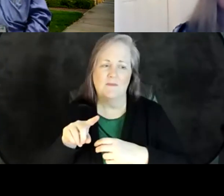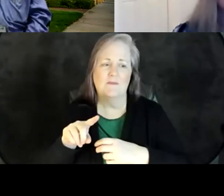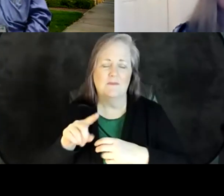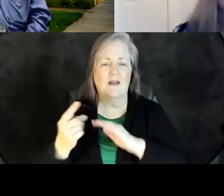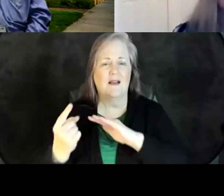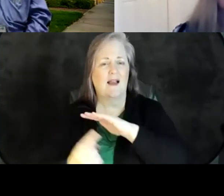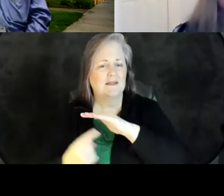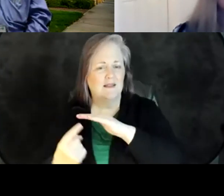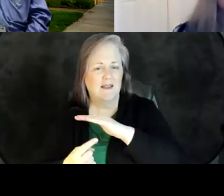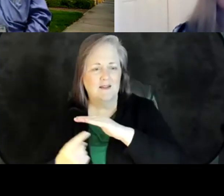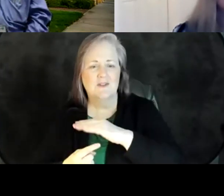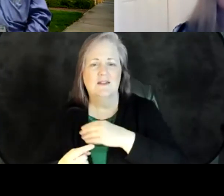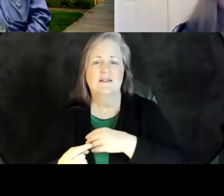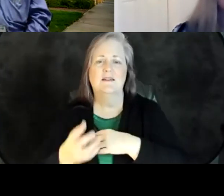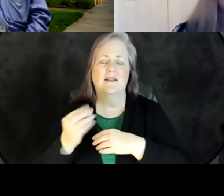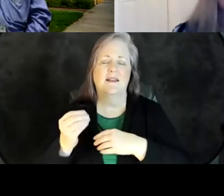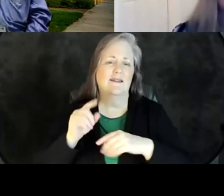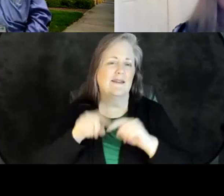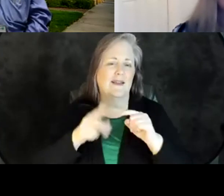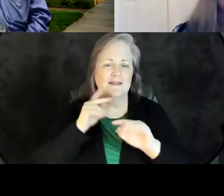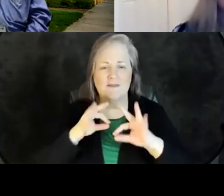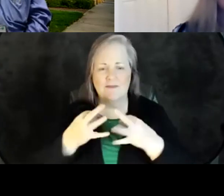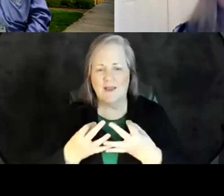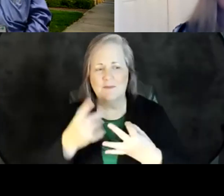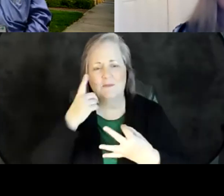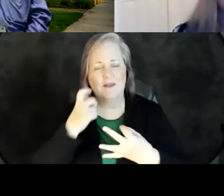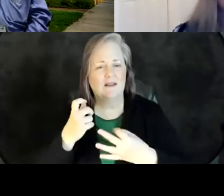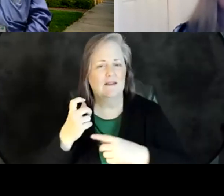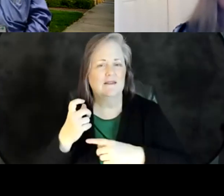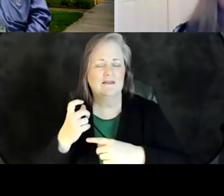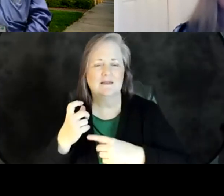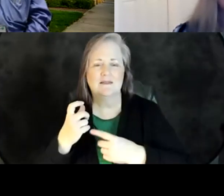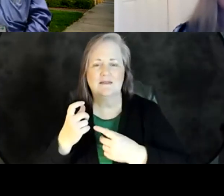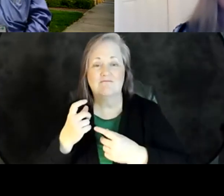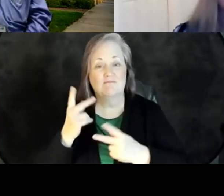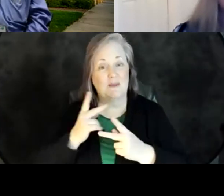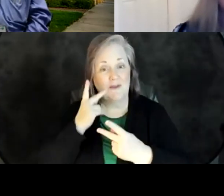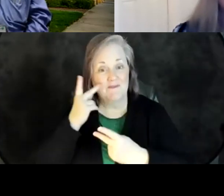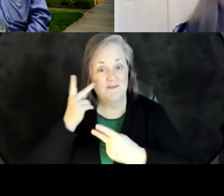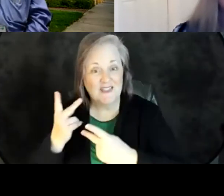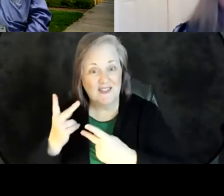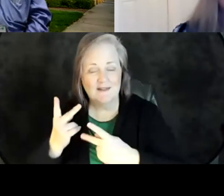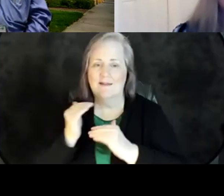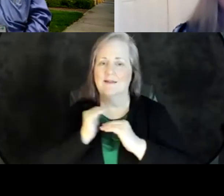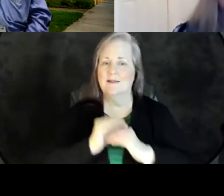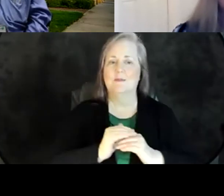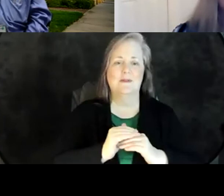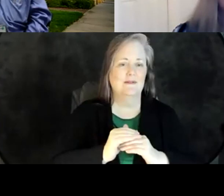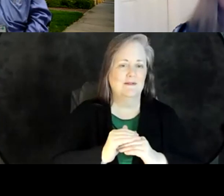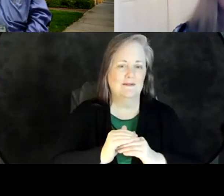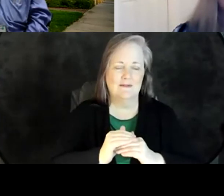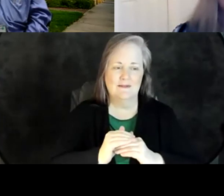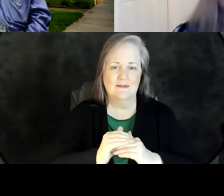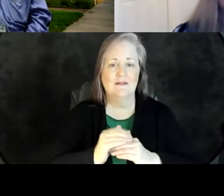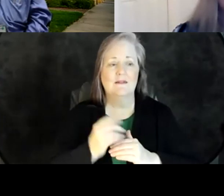isolation and not being able to see their loved ones because visitations were strictly limited. But